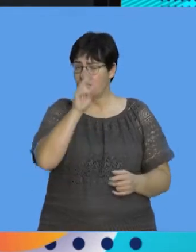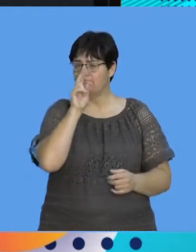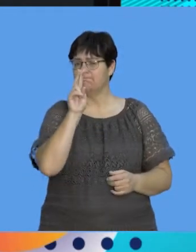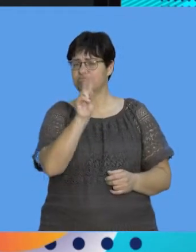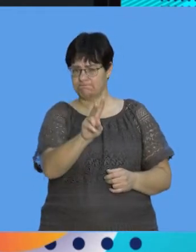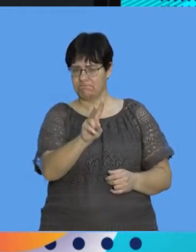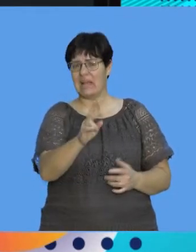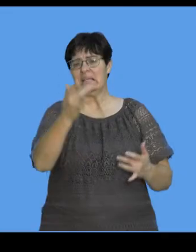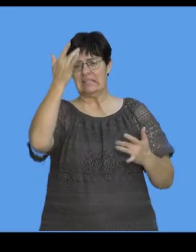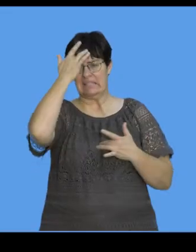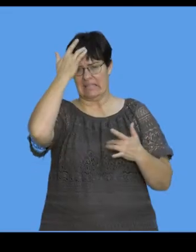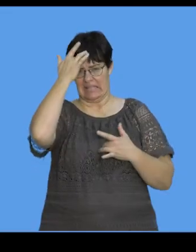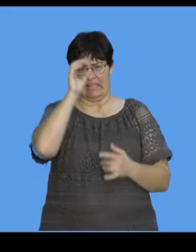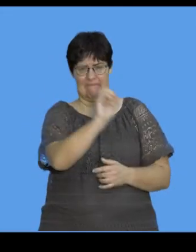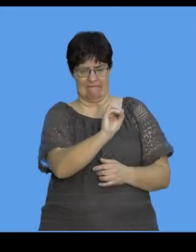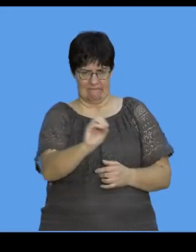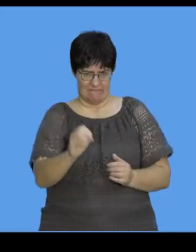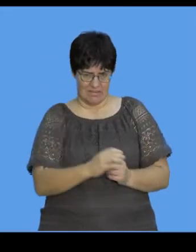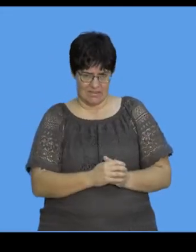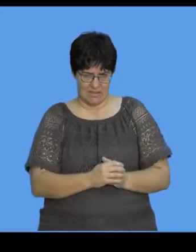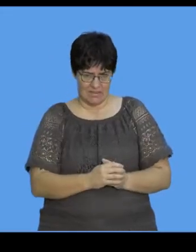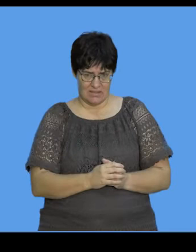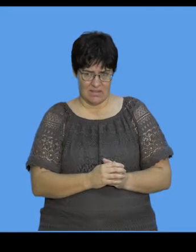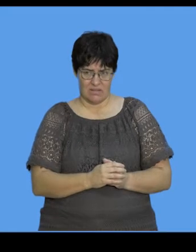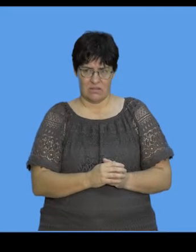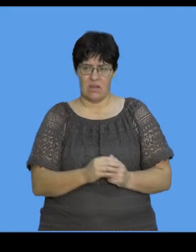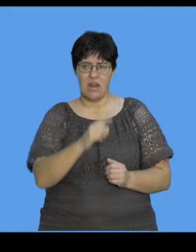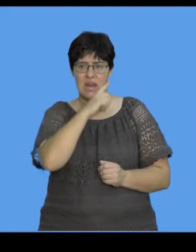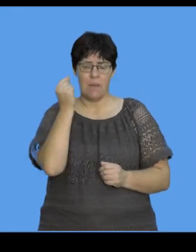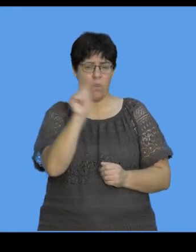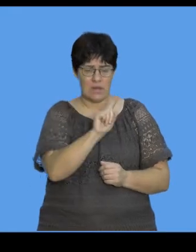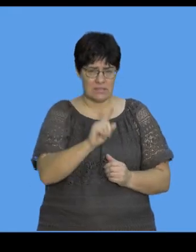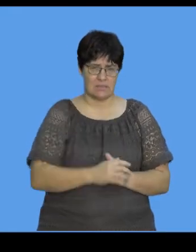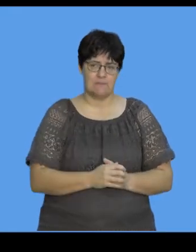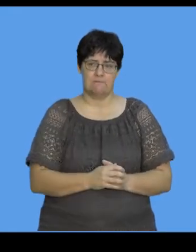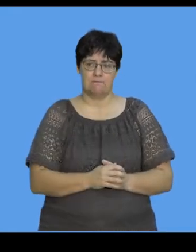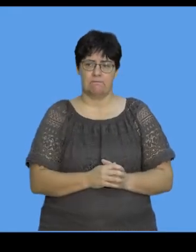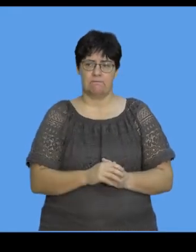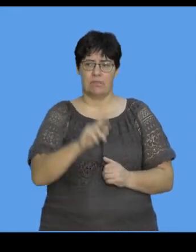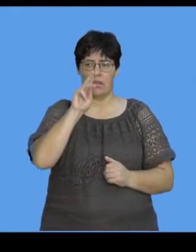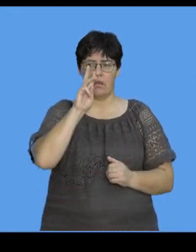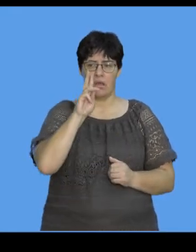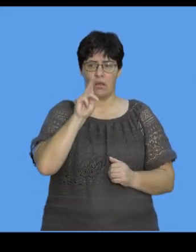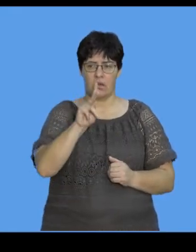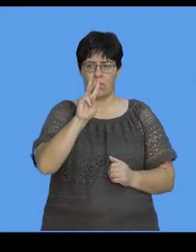at the deficiency disease. It is called Kwashiorkor. Okay.